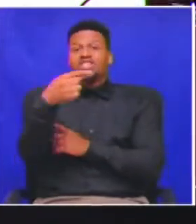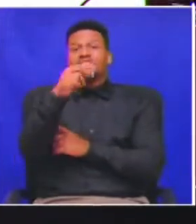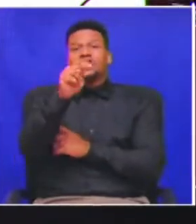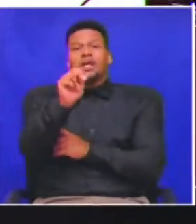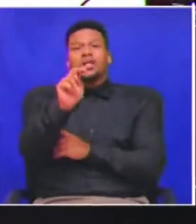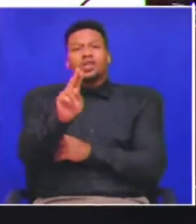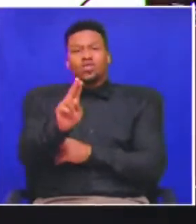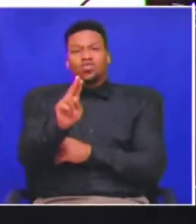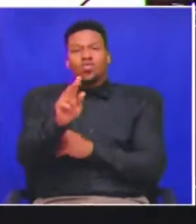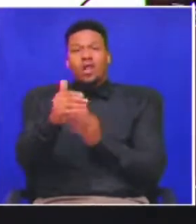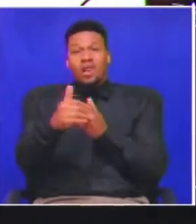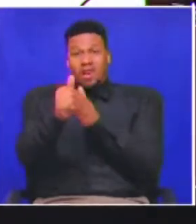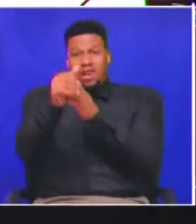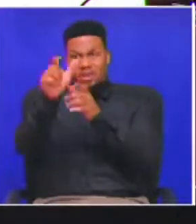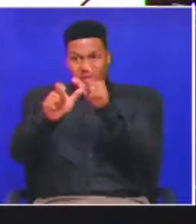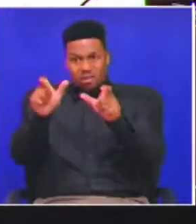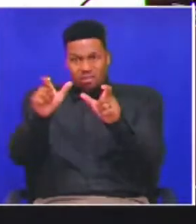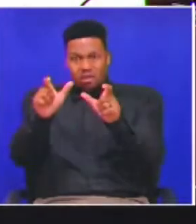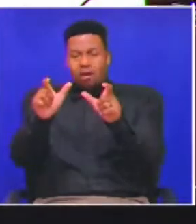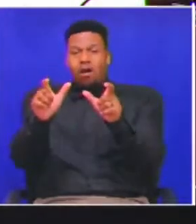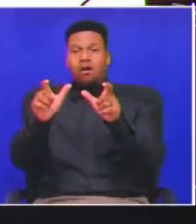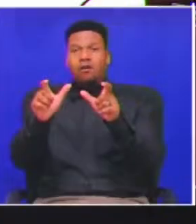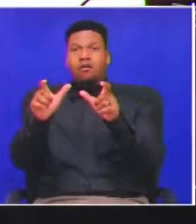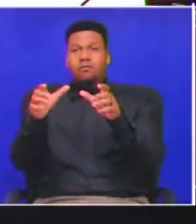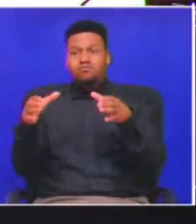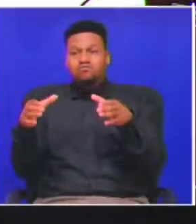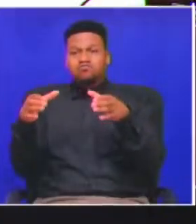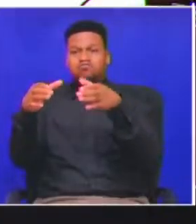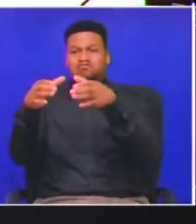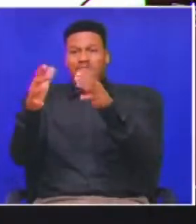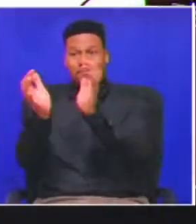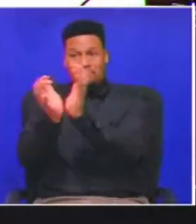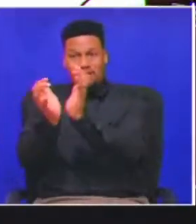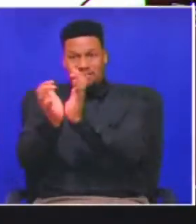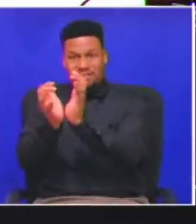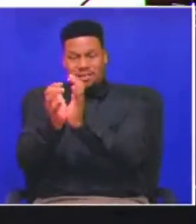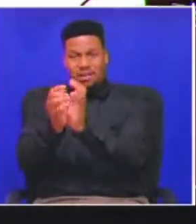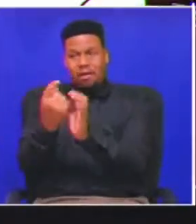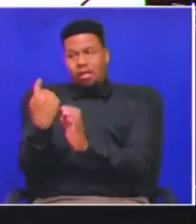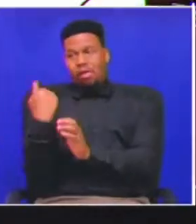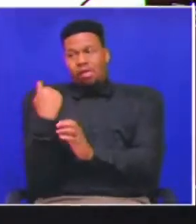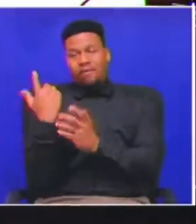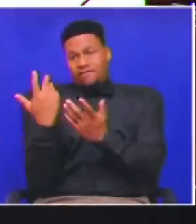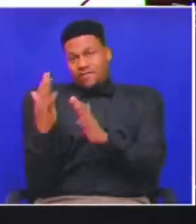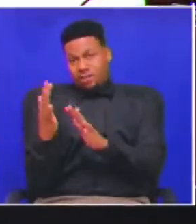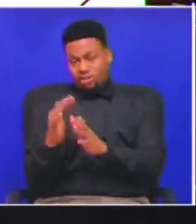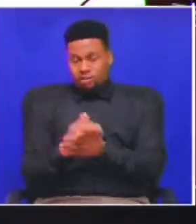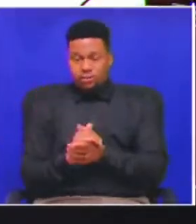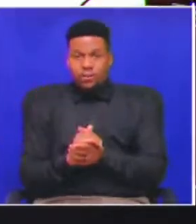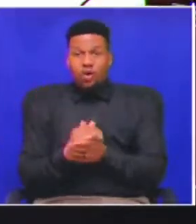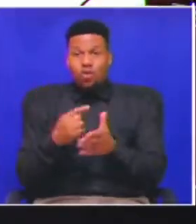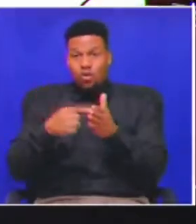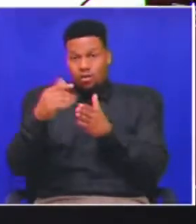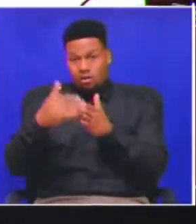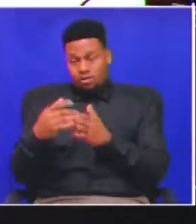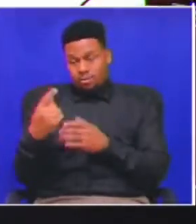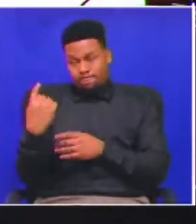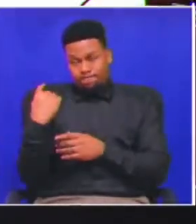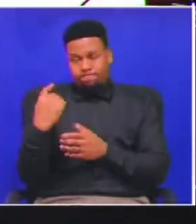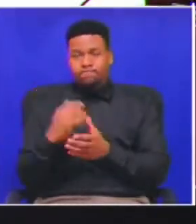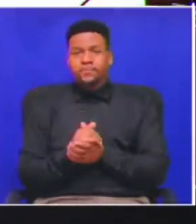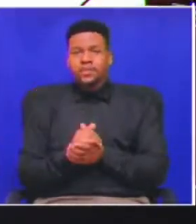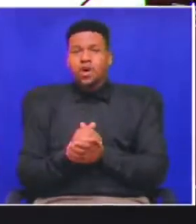retreat just this past weekend, and one of the issues that was prominently on the table was the